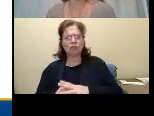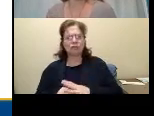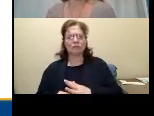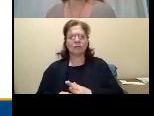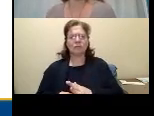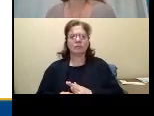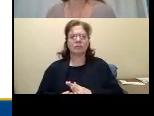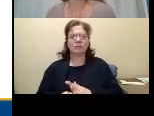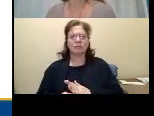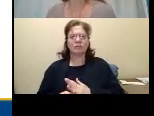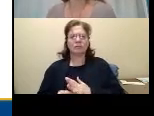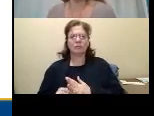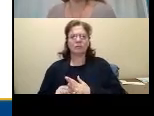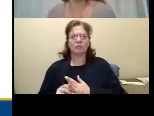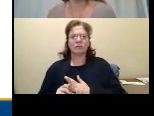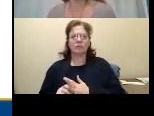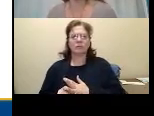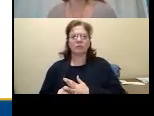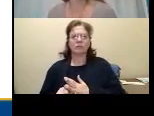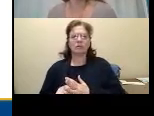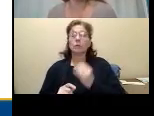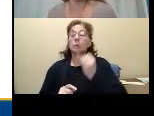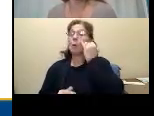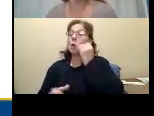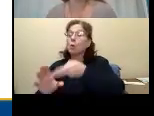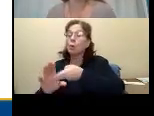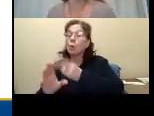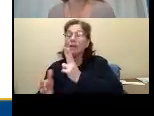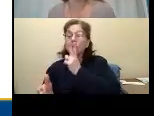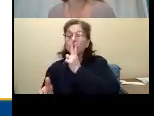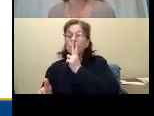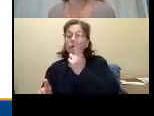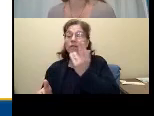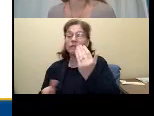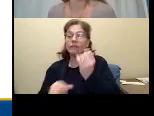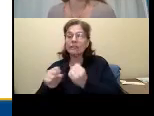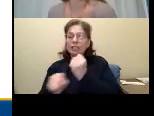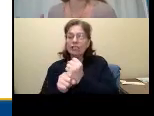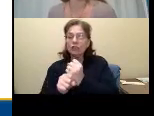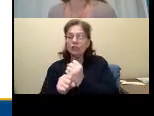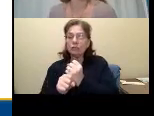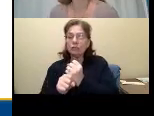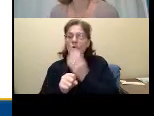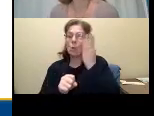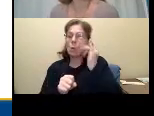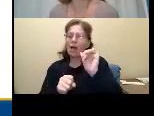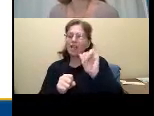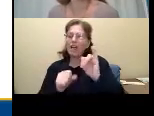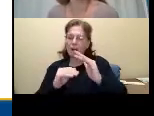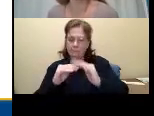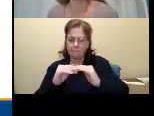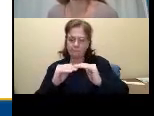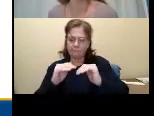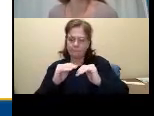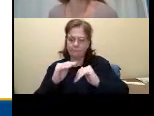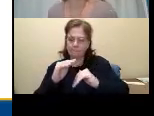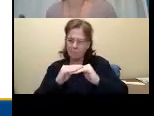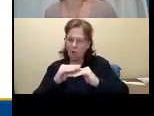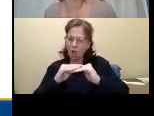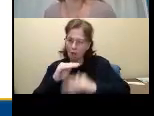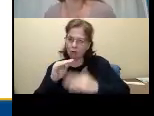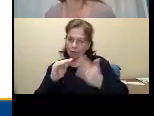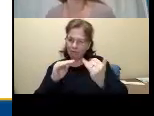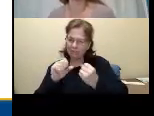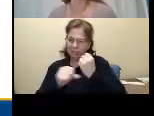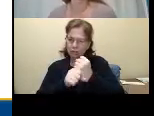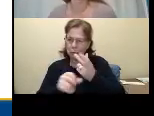does it end if you quit smoking for 15 years? So you said that that's when the eligibility ends. So why is that